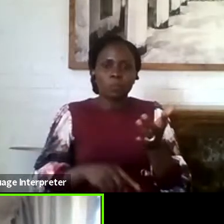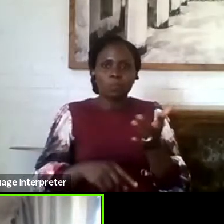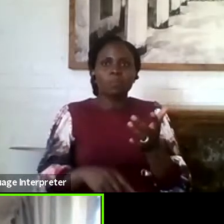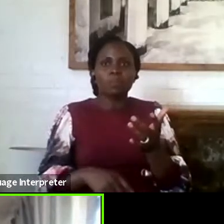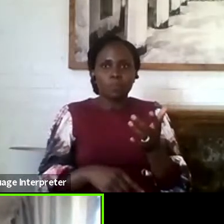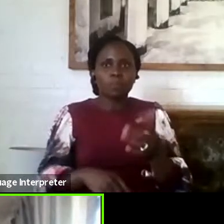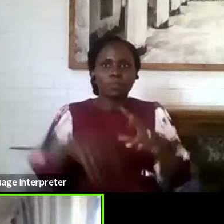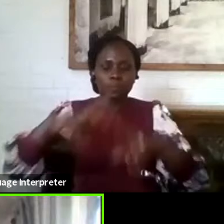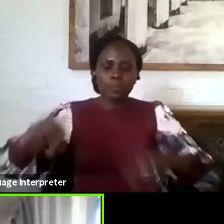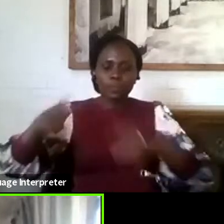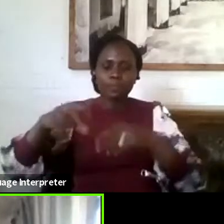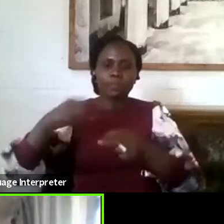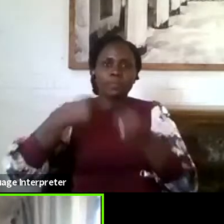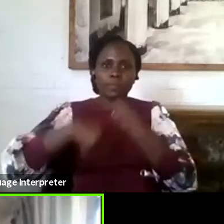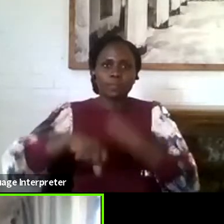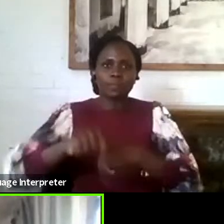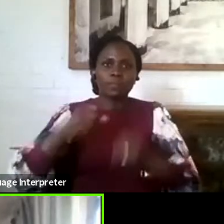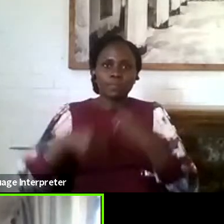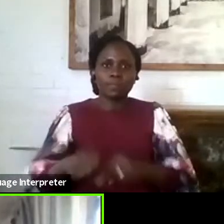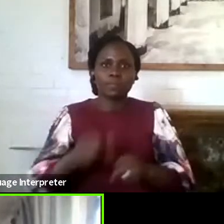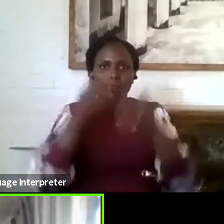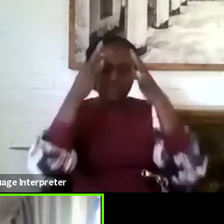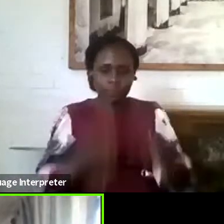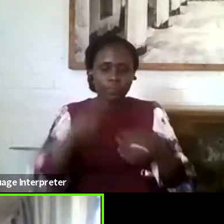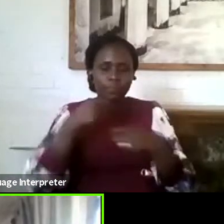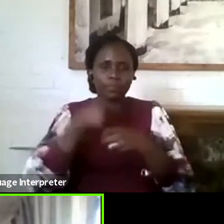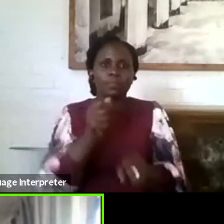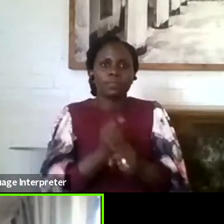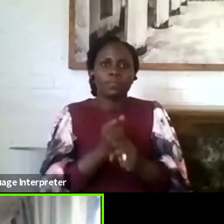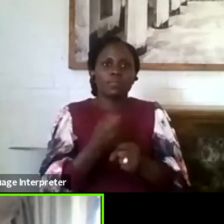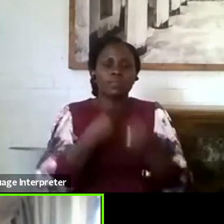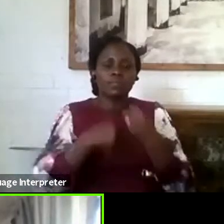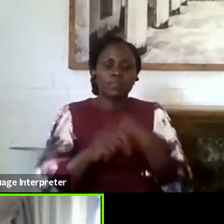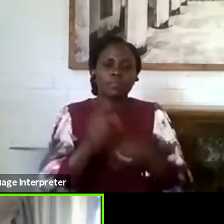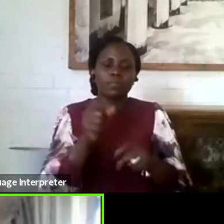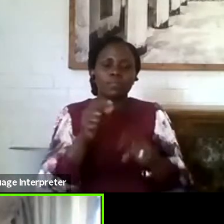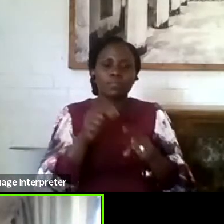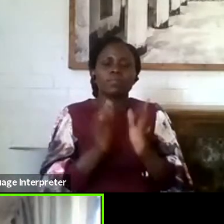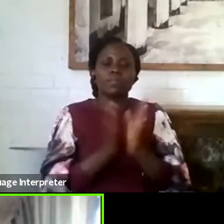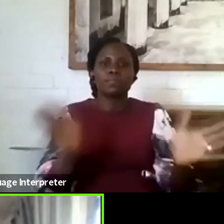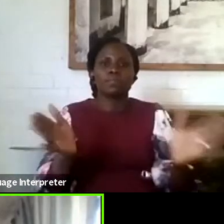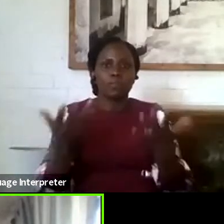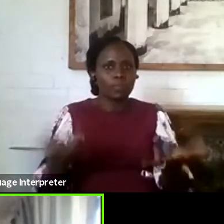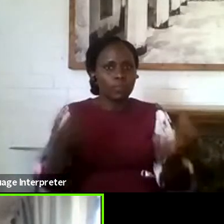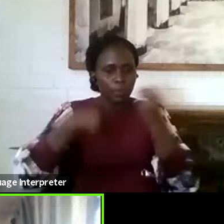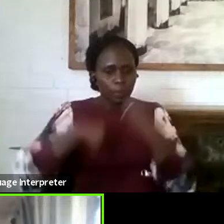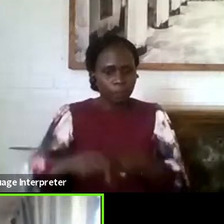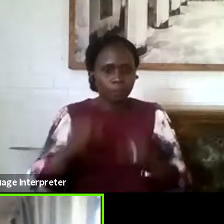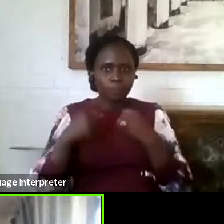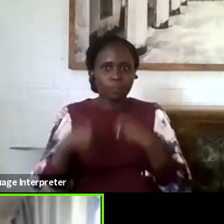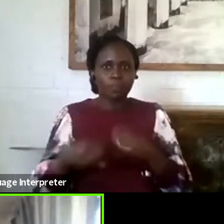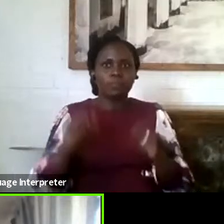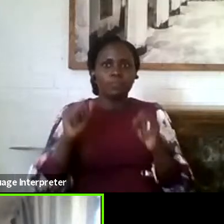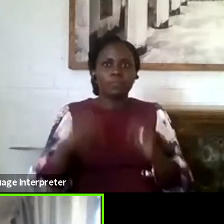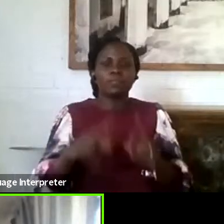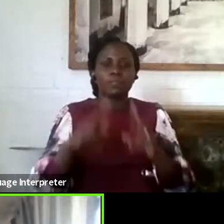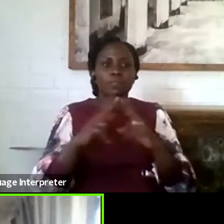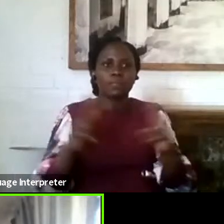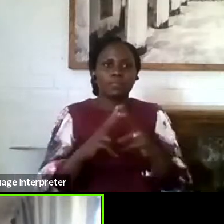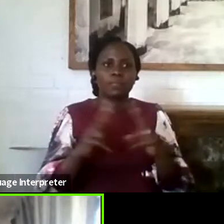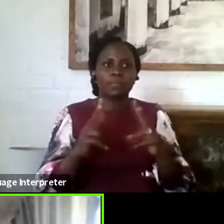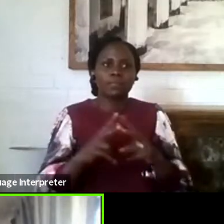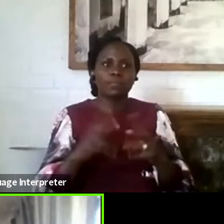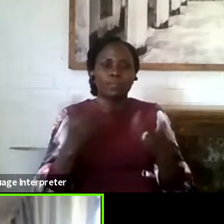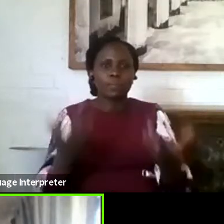activities, their decision-making activities to the public. The activities have been very elusive and